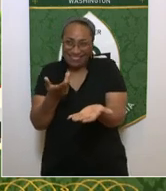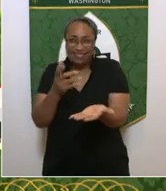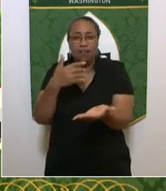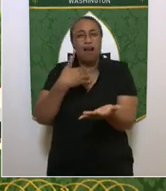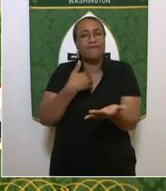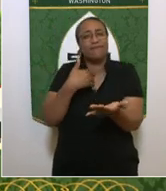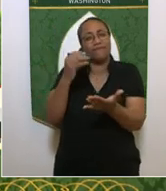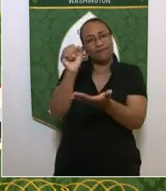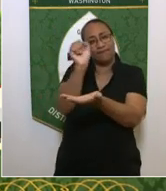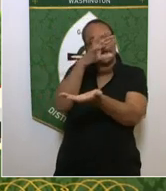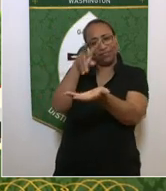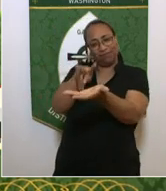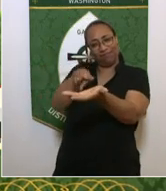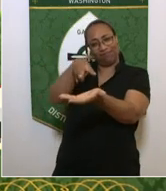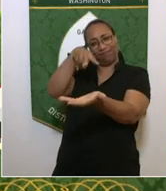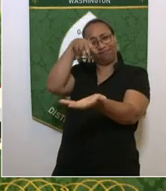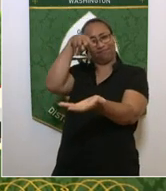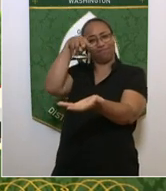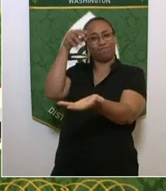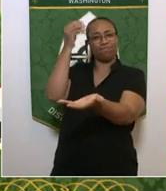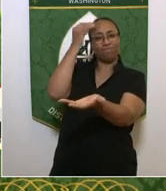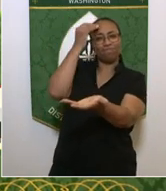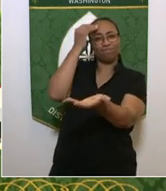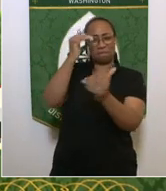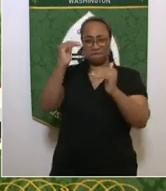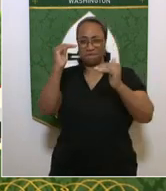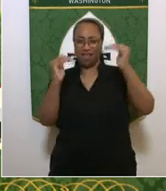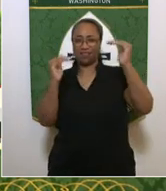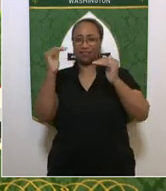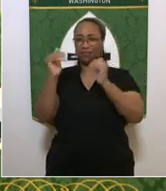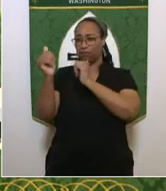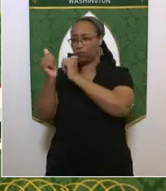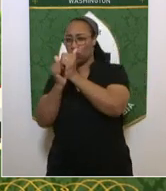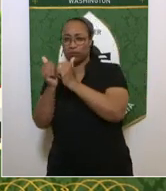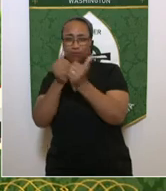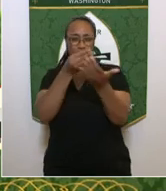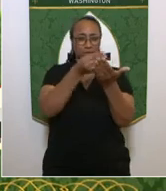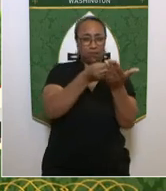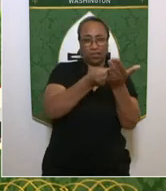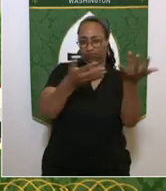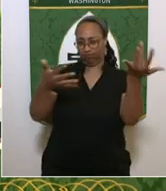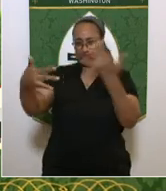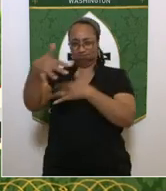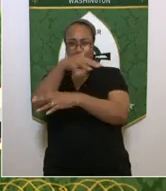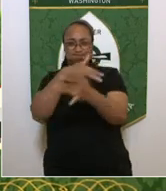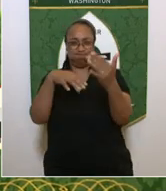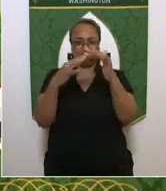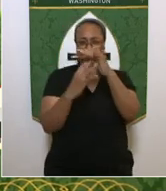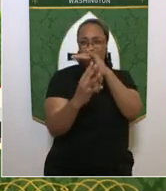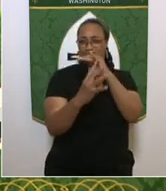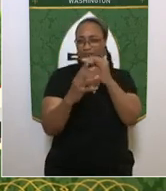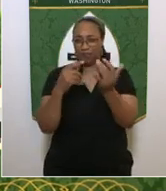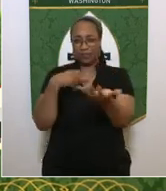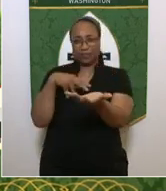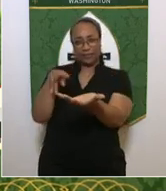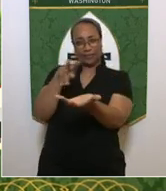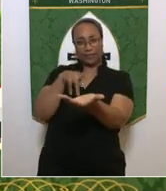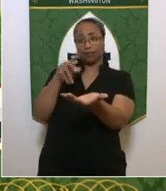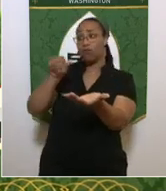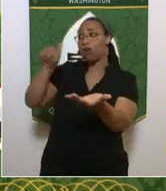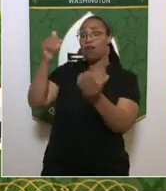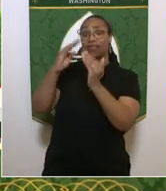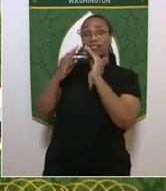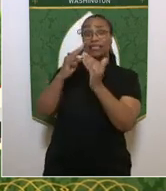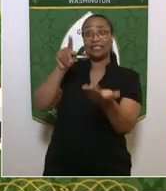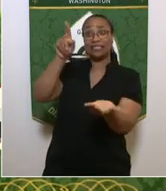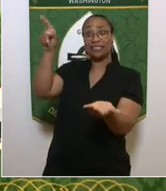of course, but world-class cities, they have sports teams. They get the Olympics. They host the Super